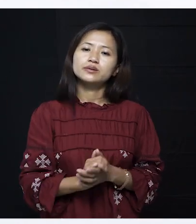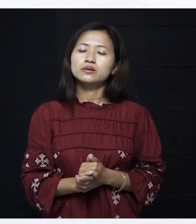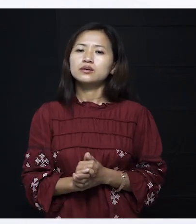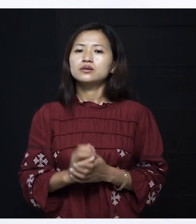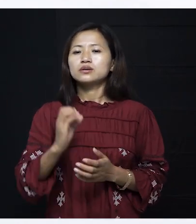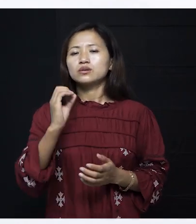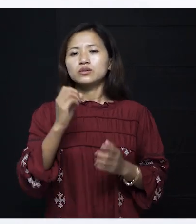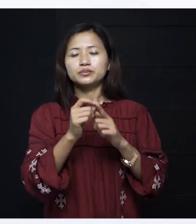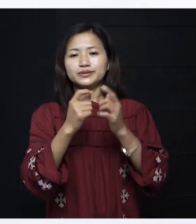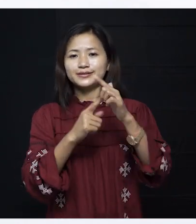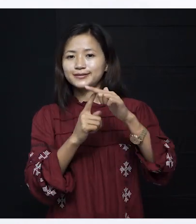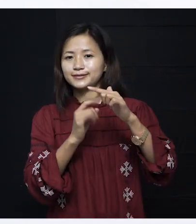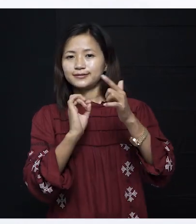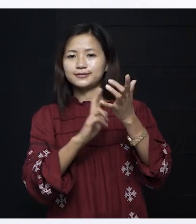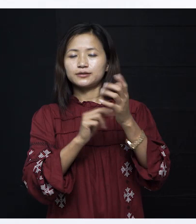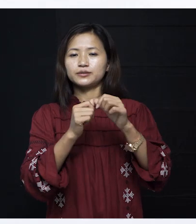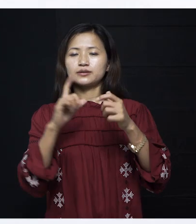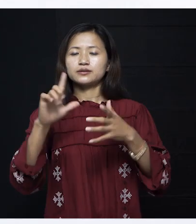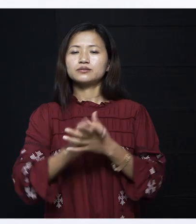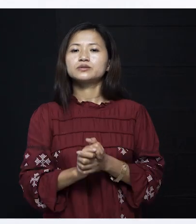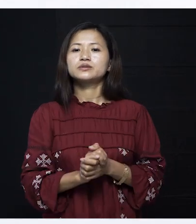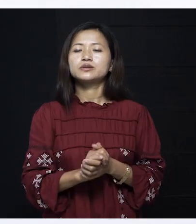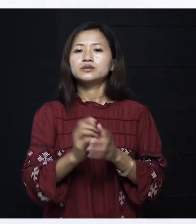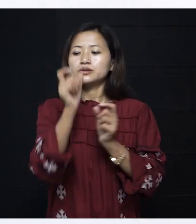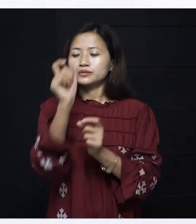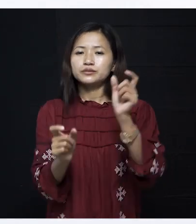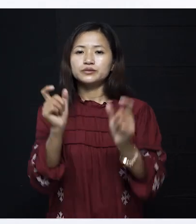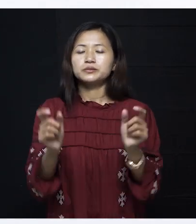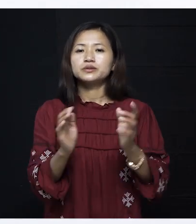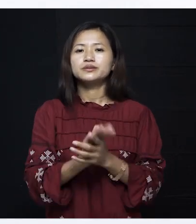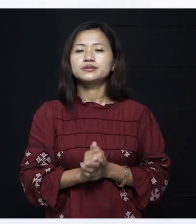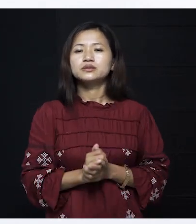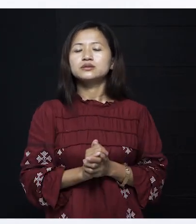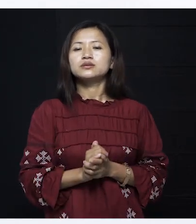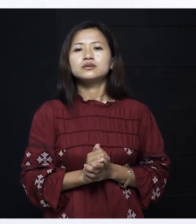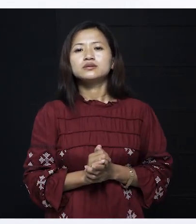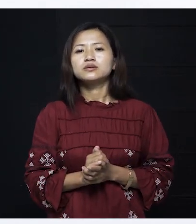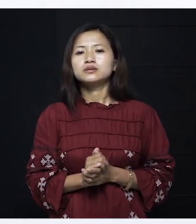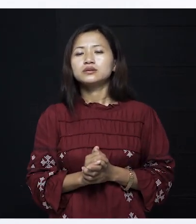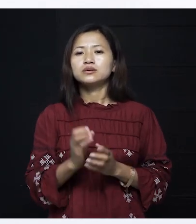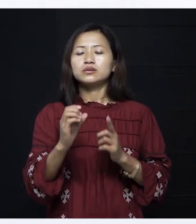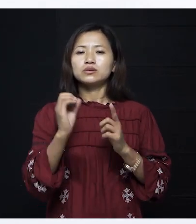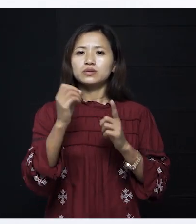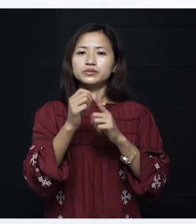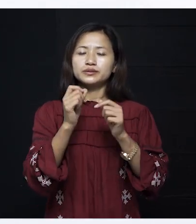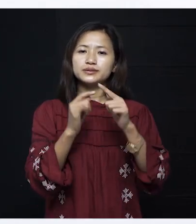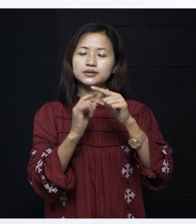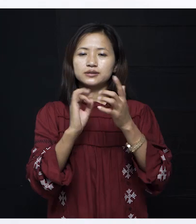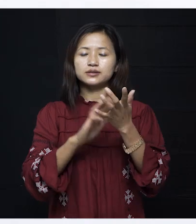as optimum population, okay? Optimum population. Now, when we say optimum